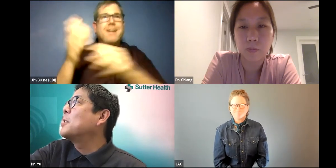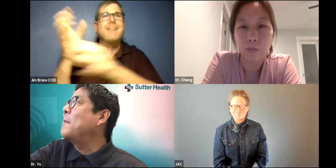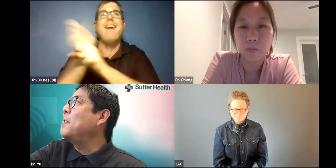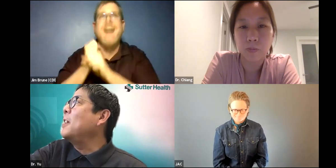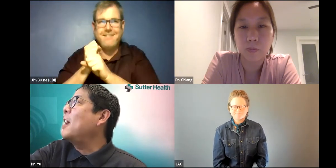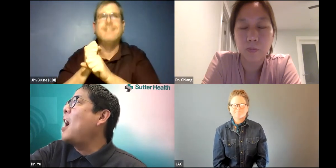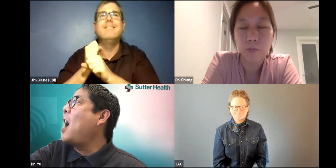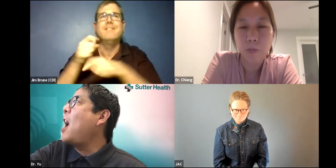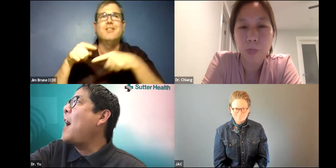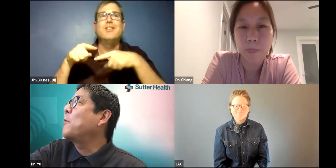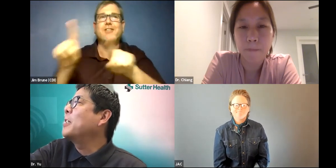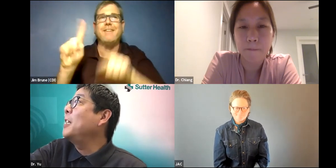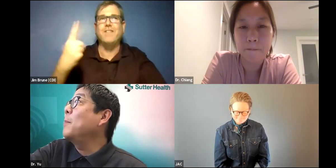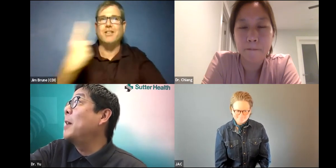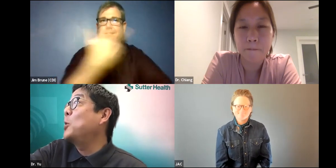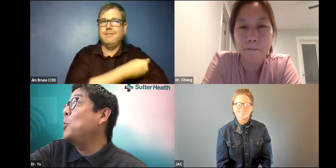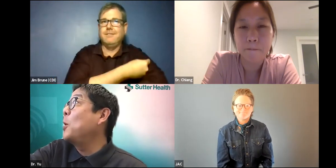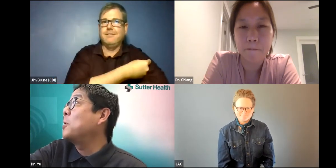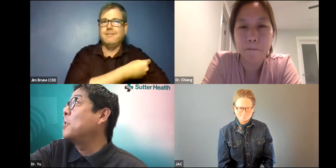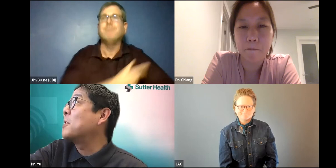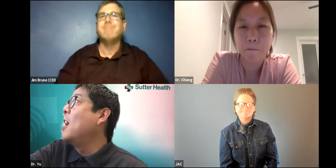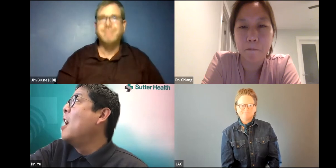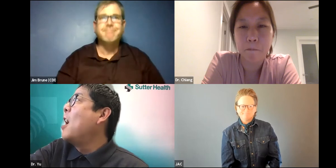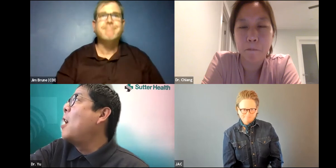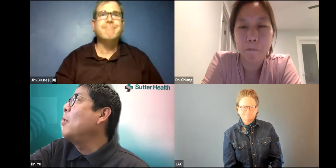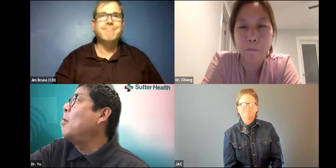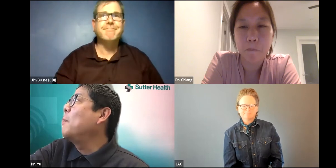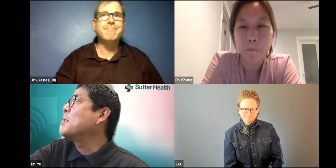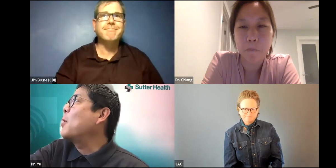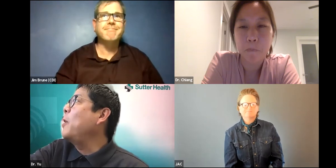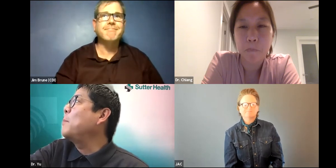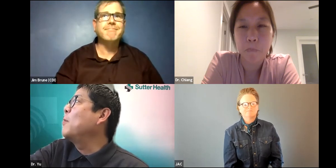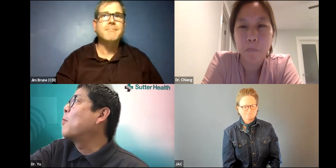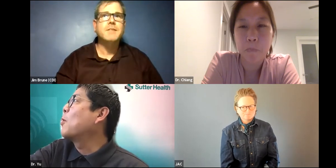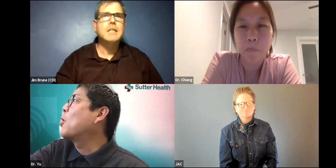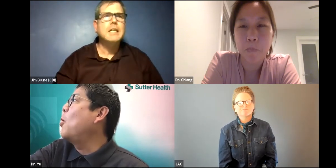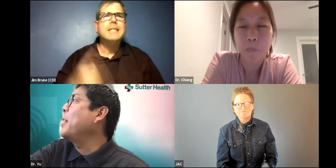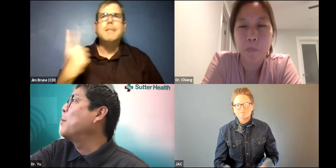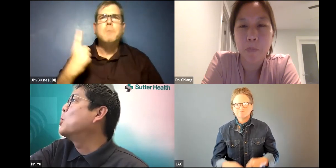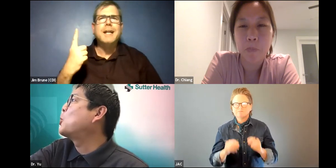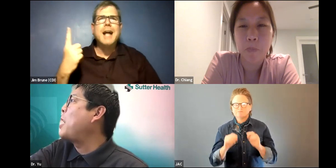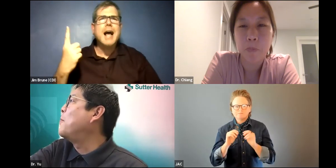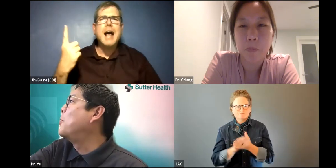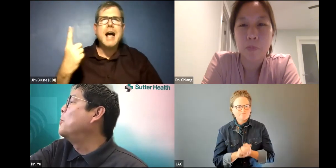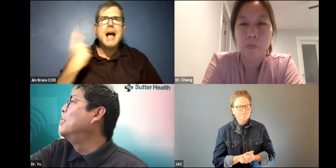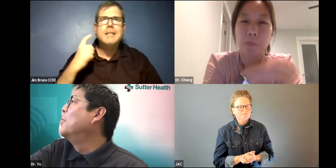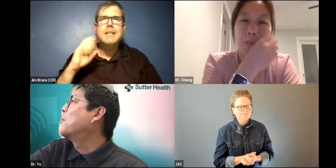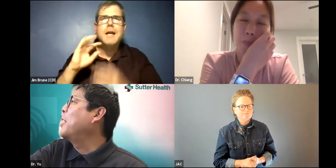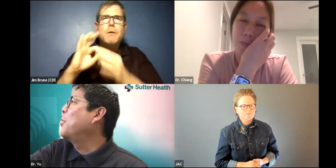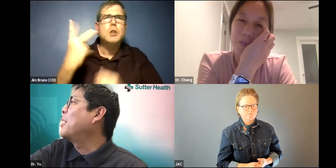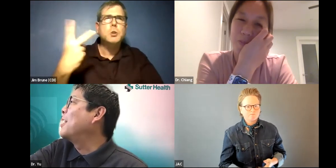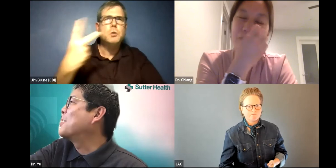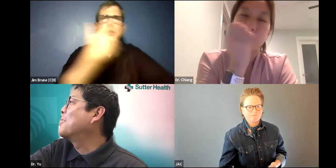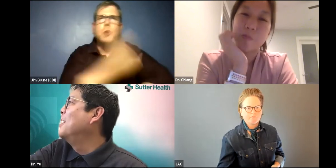So Stephanie, after getting my 2 doses, how long must I wait before going out to travel,